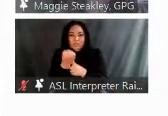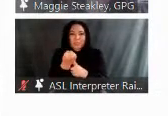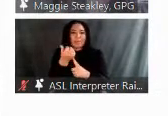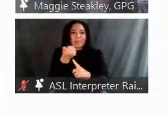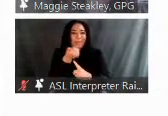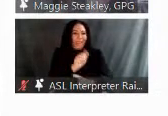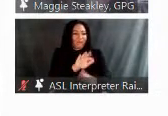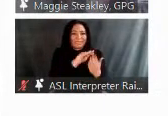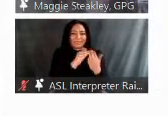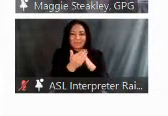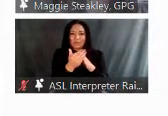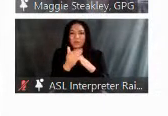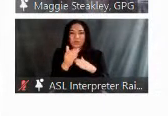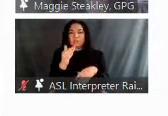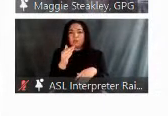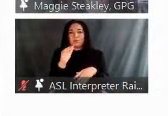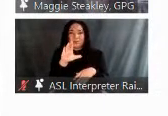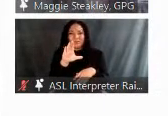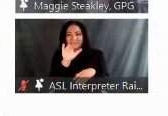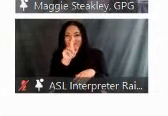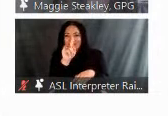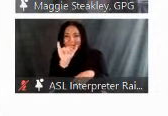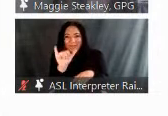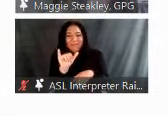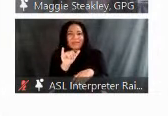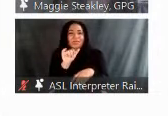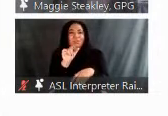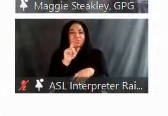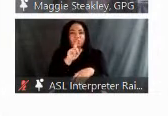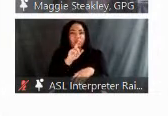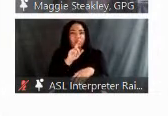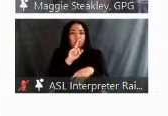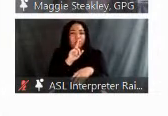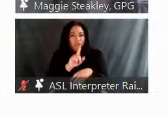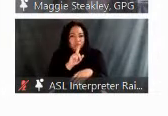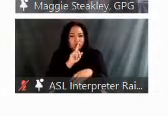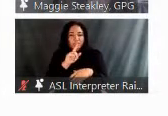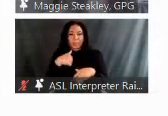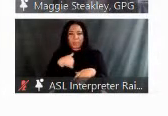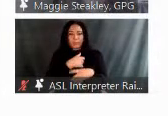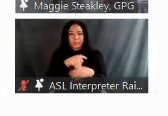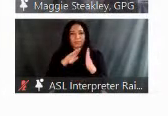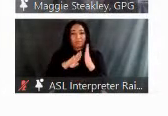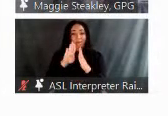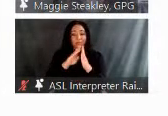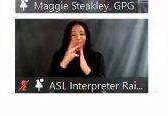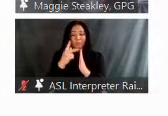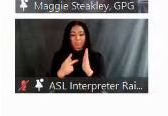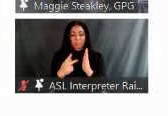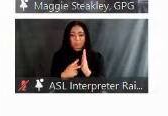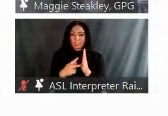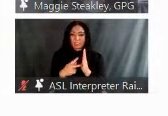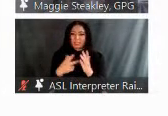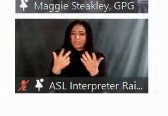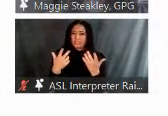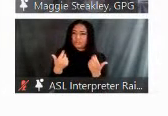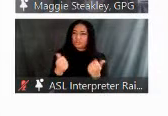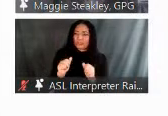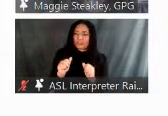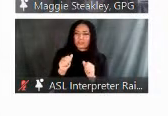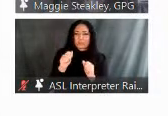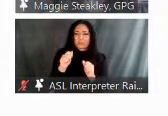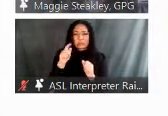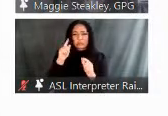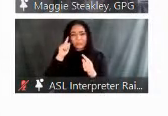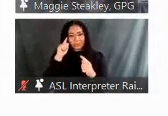every community. And so making sure that when we are developing these policies and looking towards how it's going